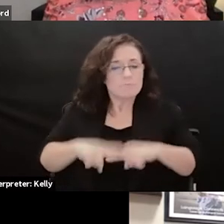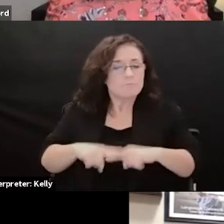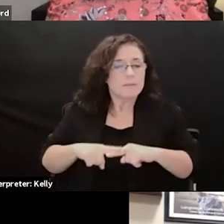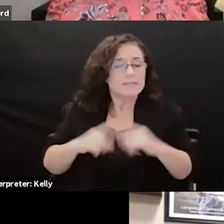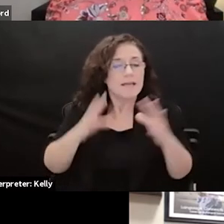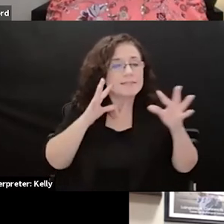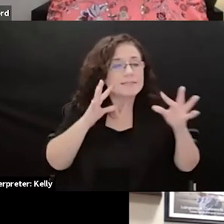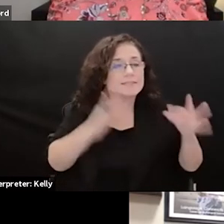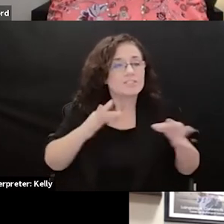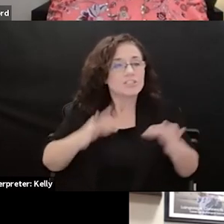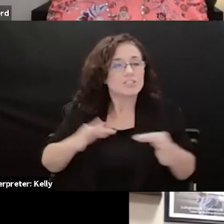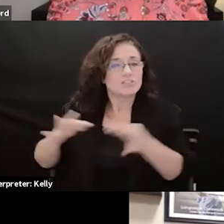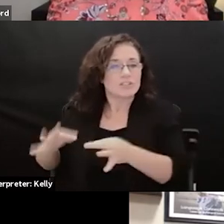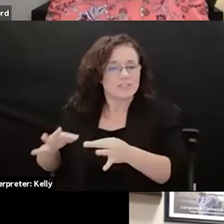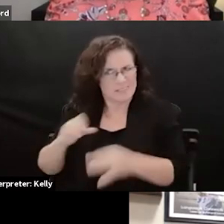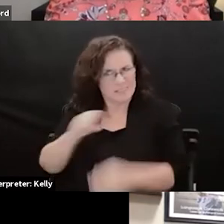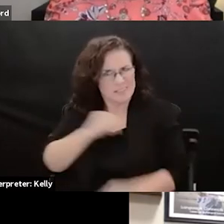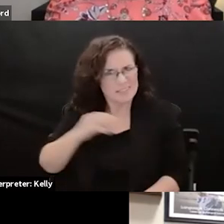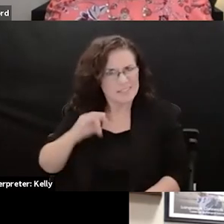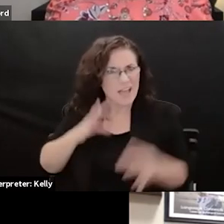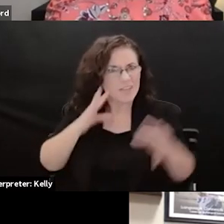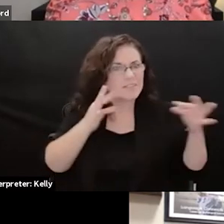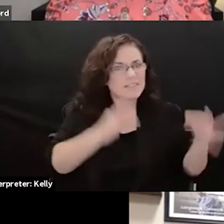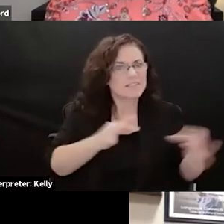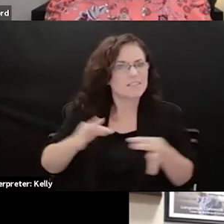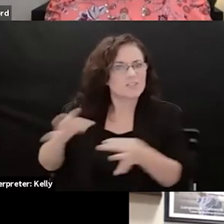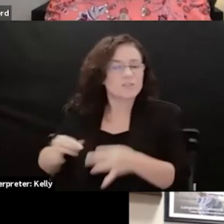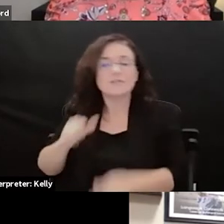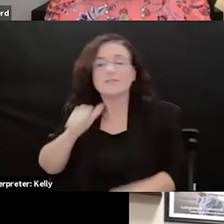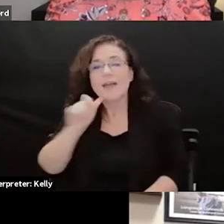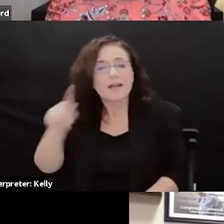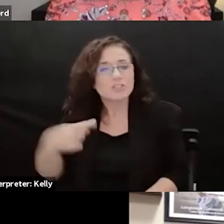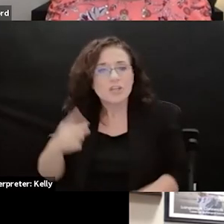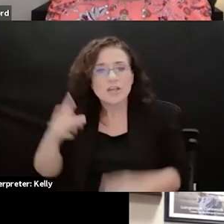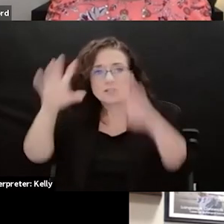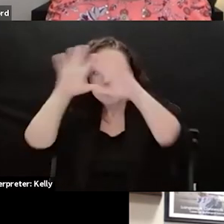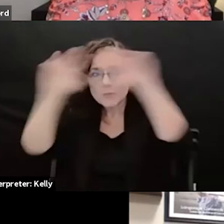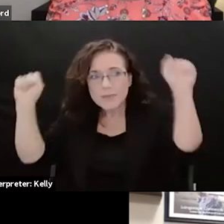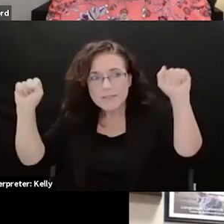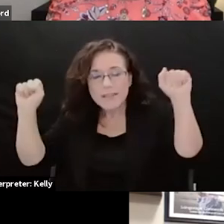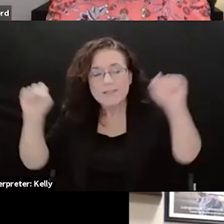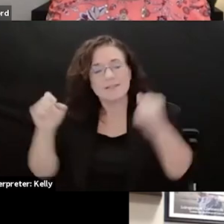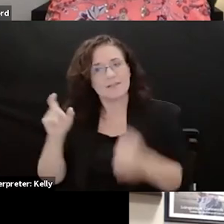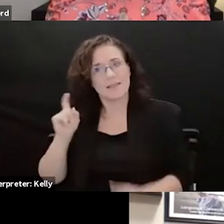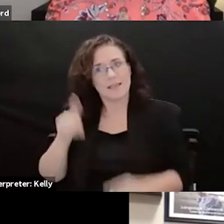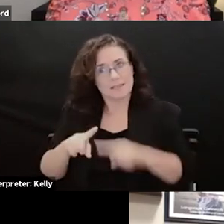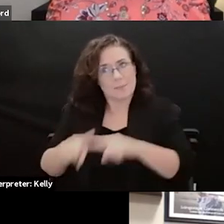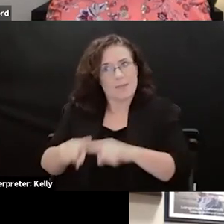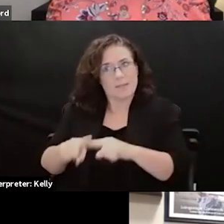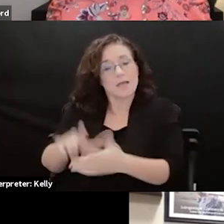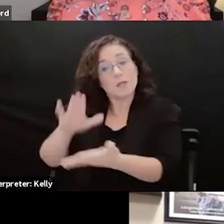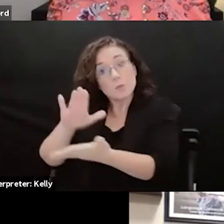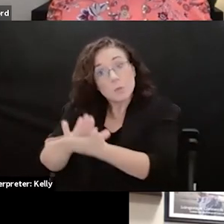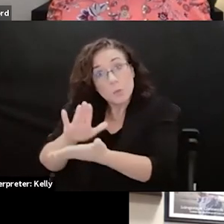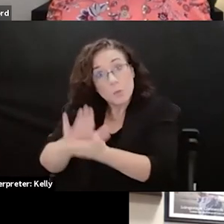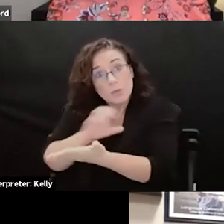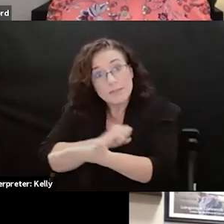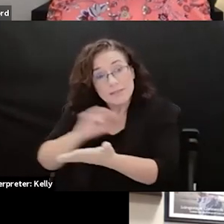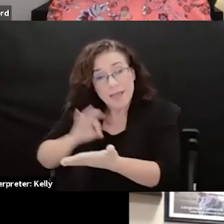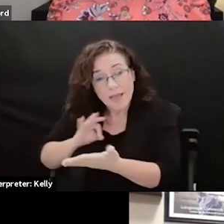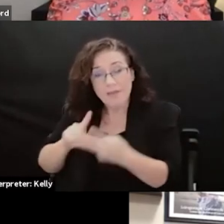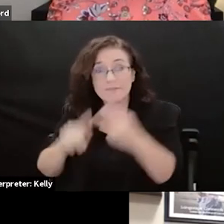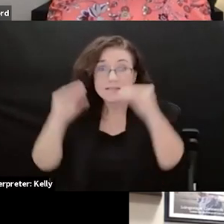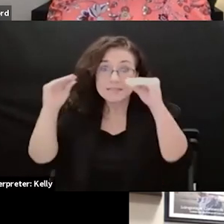staff not just the superintendent but teachers school staff on a regular basis who you hire how